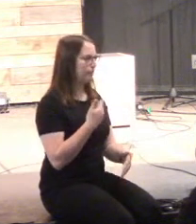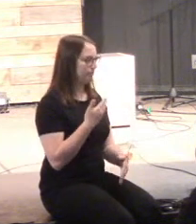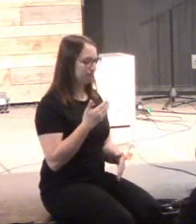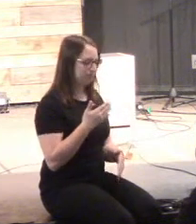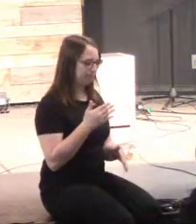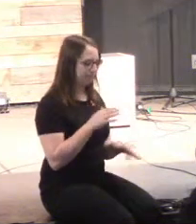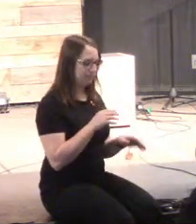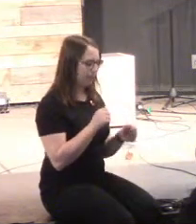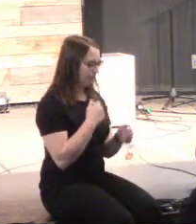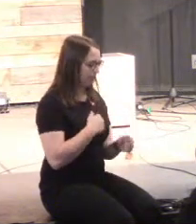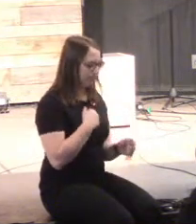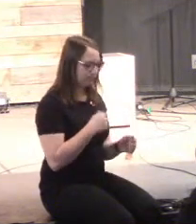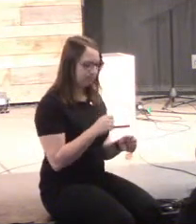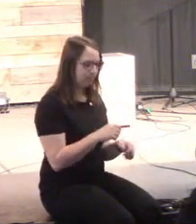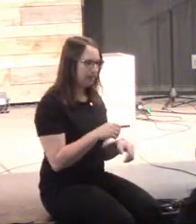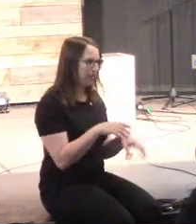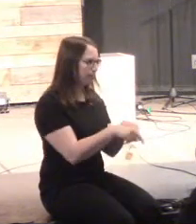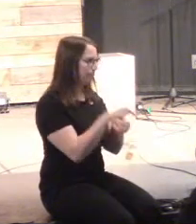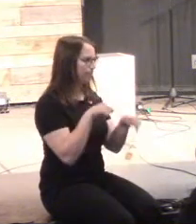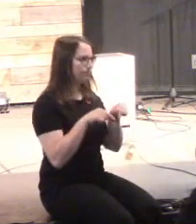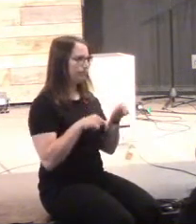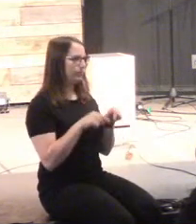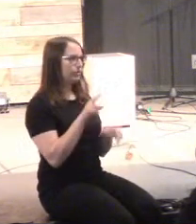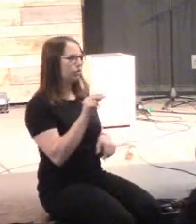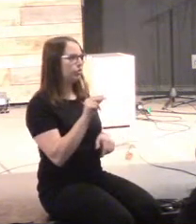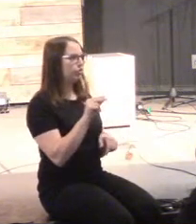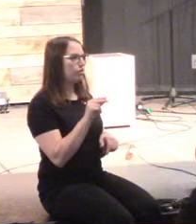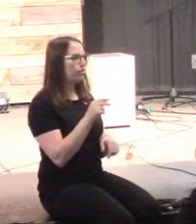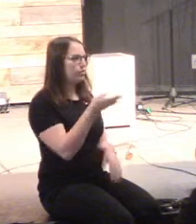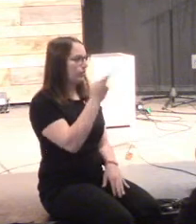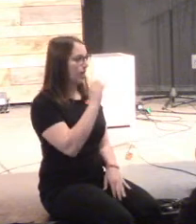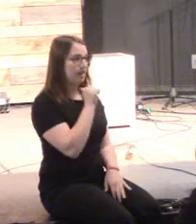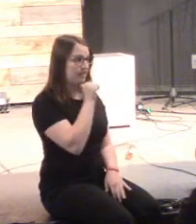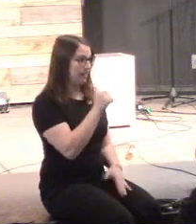I'm glad he didn't say that, and he didn't do that. And,